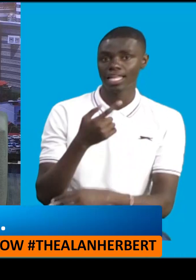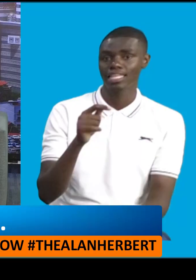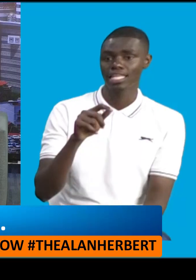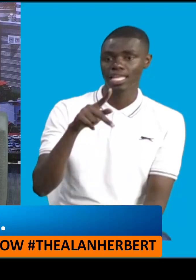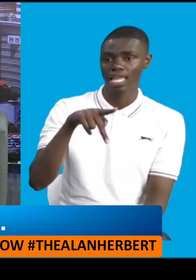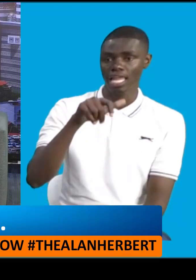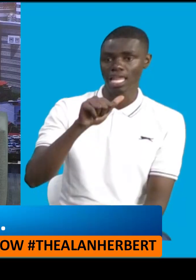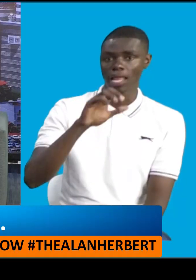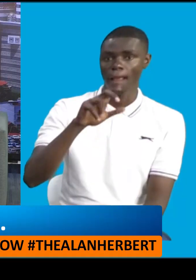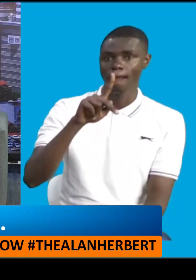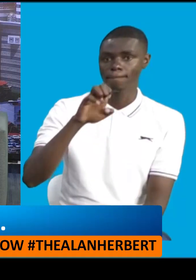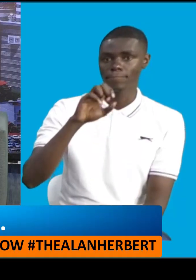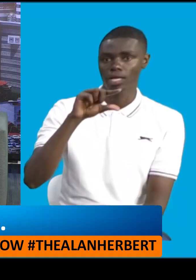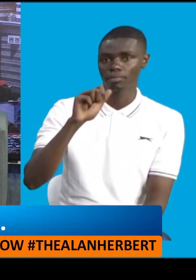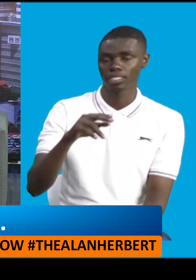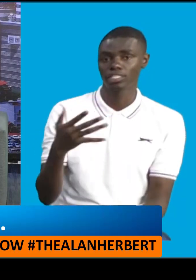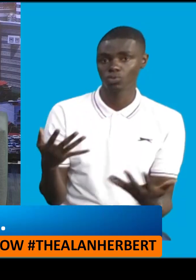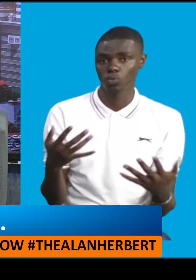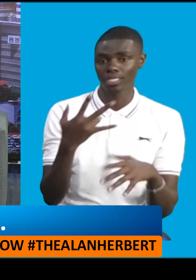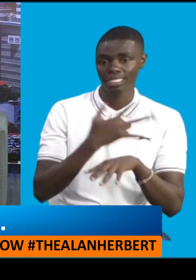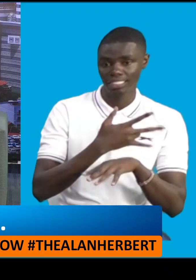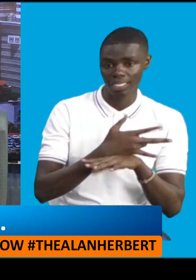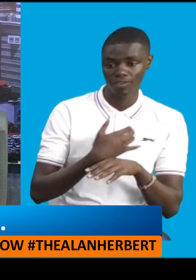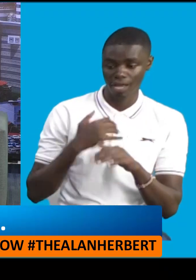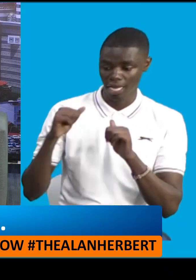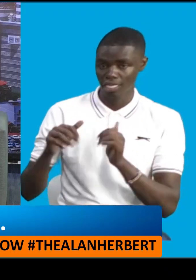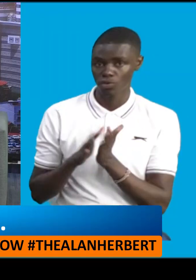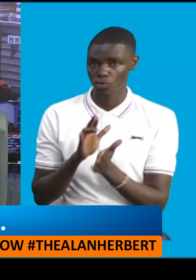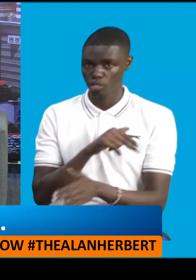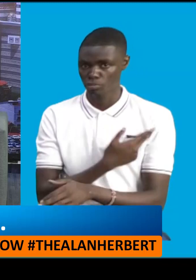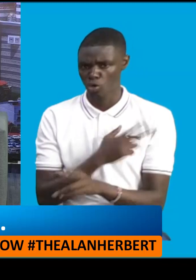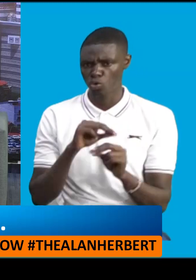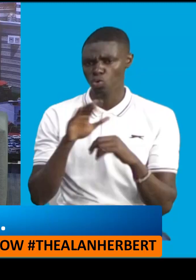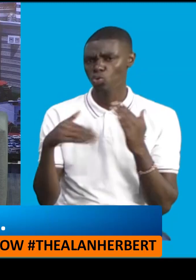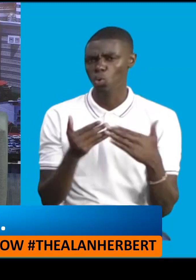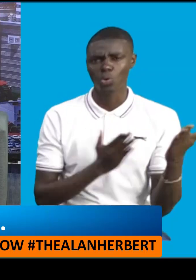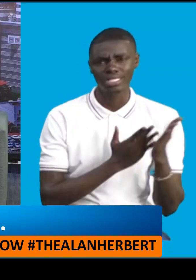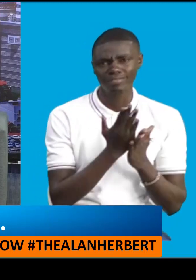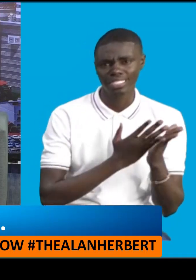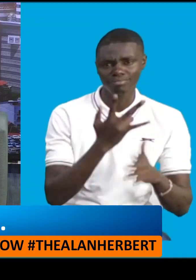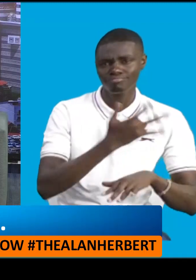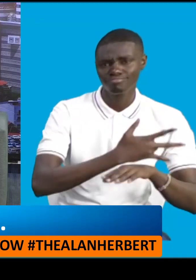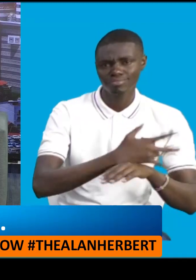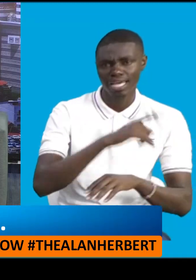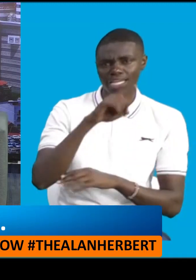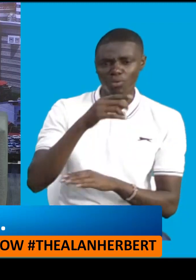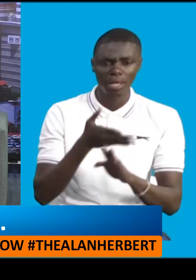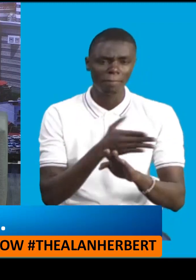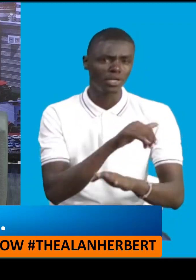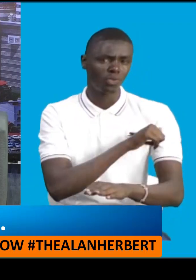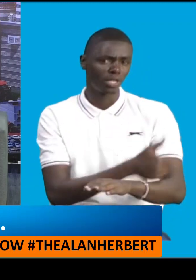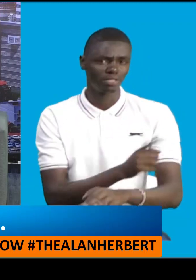the package is within what NHIF has already agreed with the hospitals. So not all services in NHIF